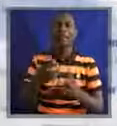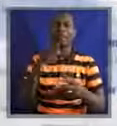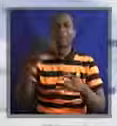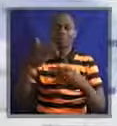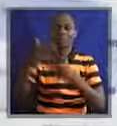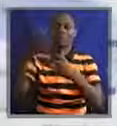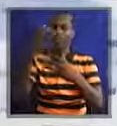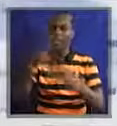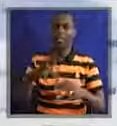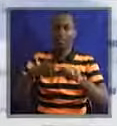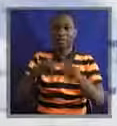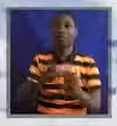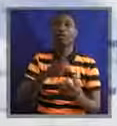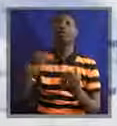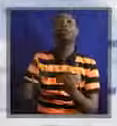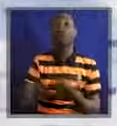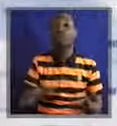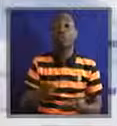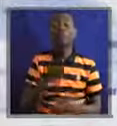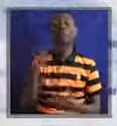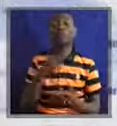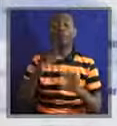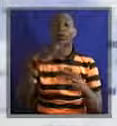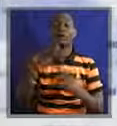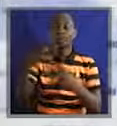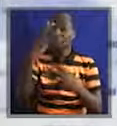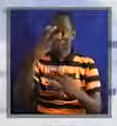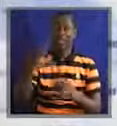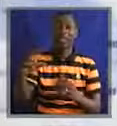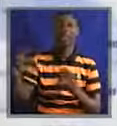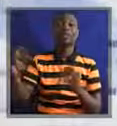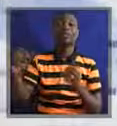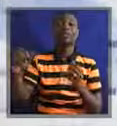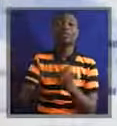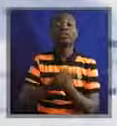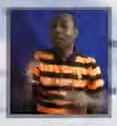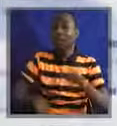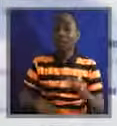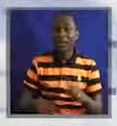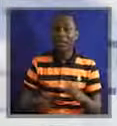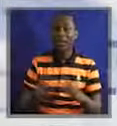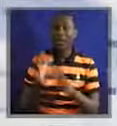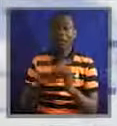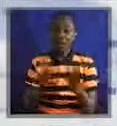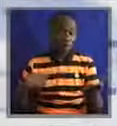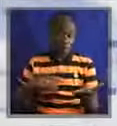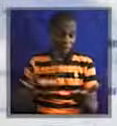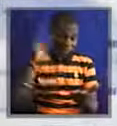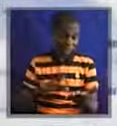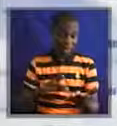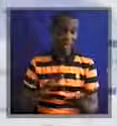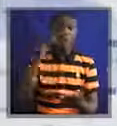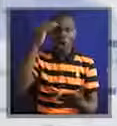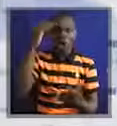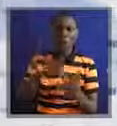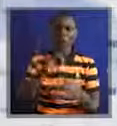generational curse na me na bible so e no e be hwe adekodi e fa the generational curse no na say e wi a unyame